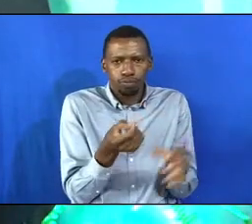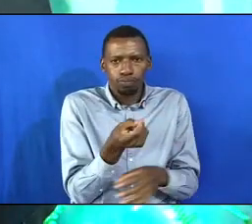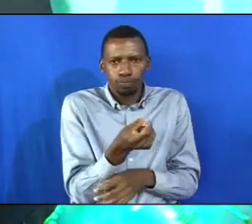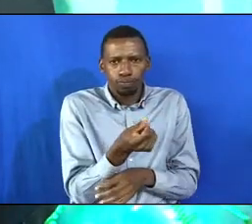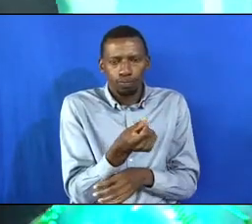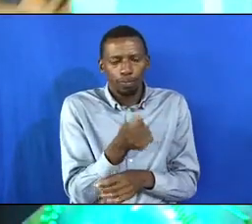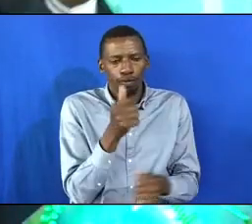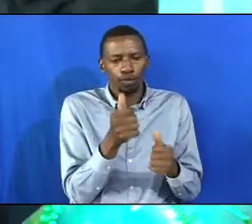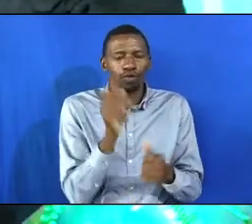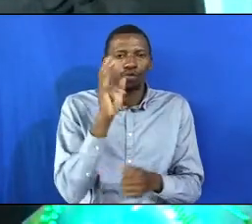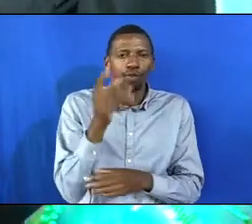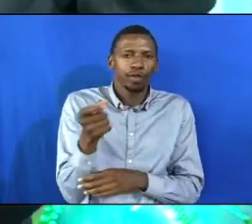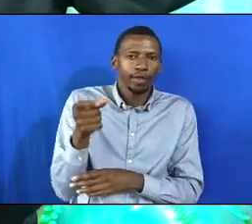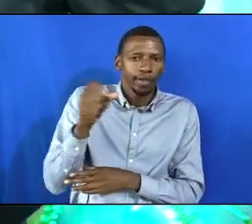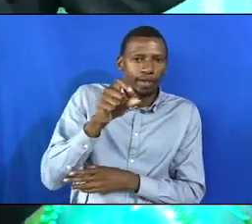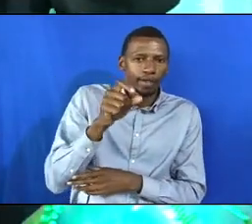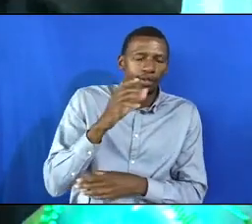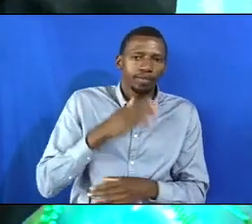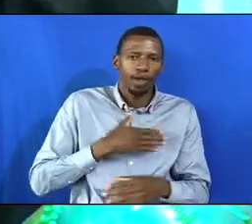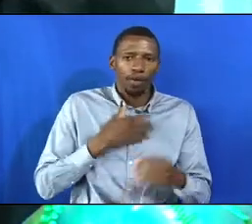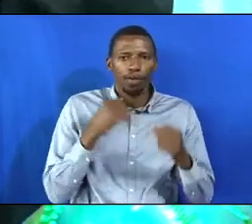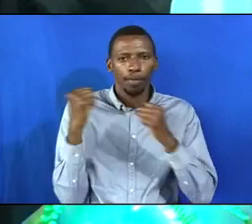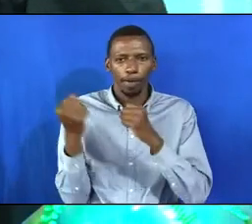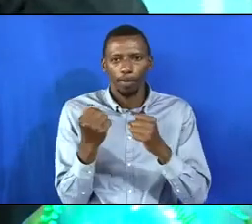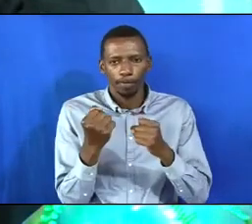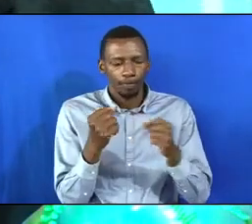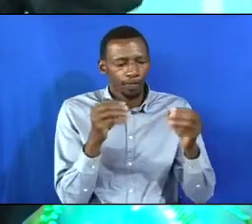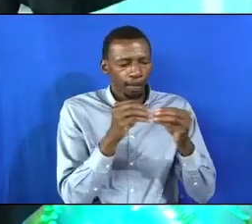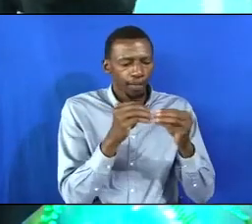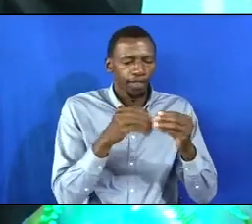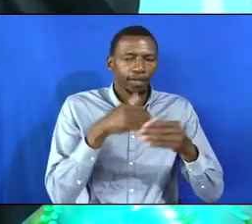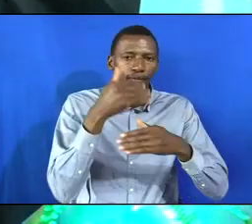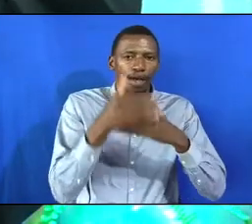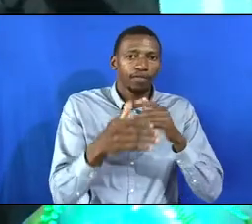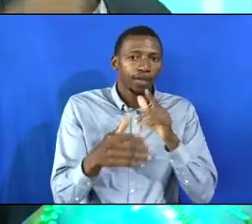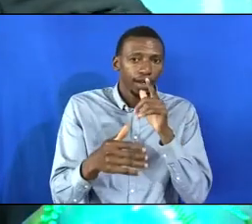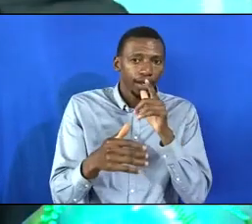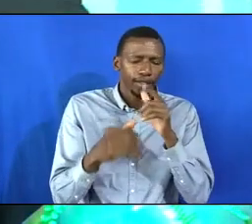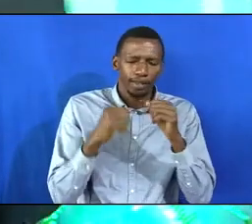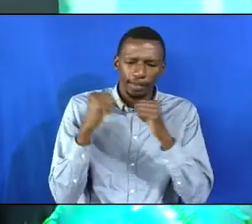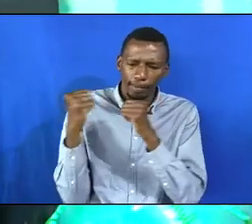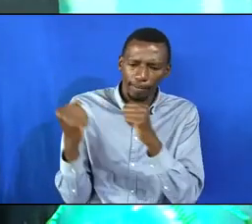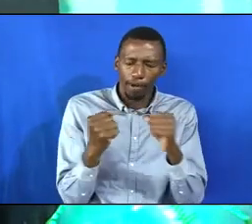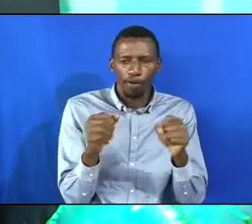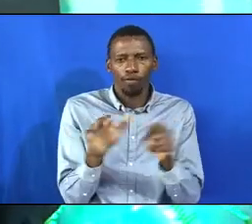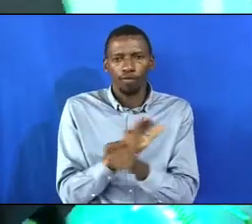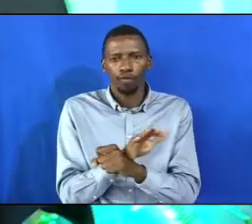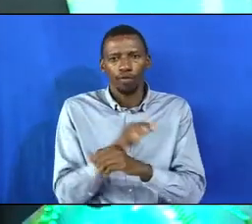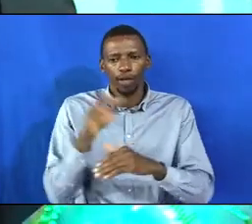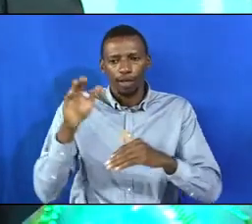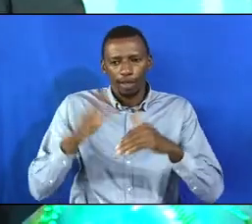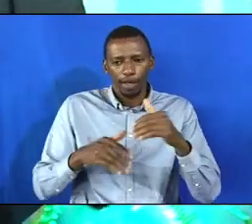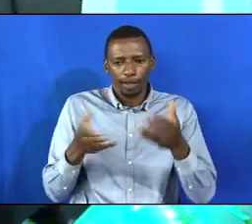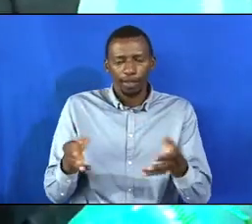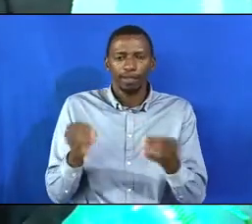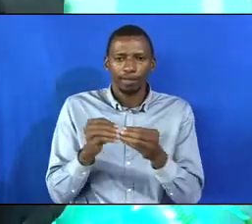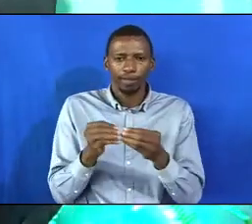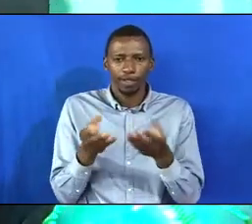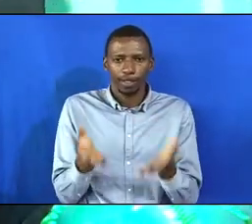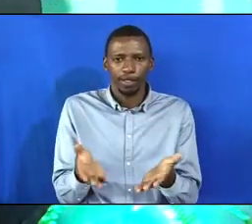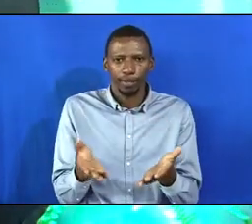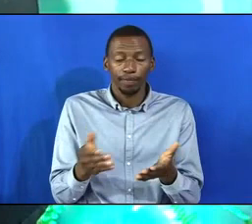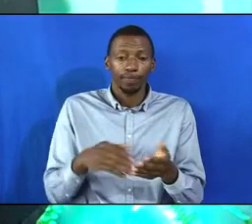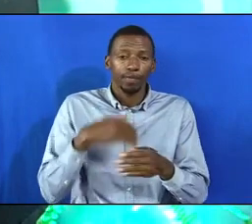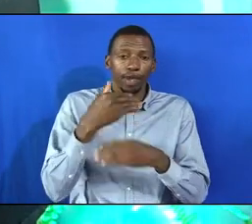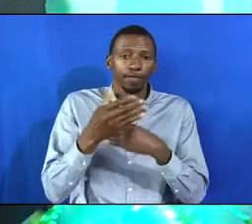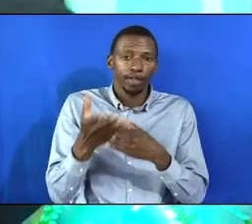our power. So the meeting after lunch is going to be more powerful than the meeting here. After all, here I'll talk about the